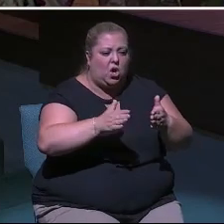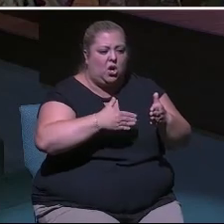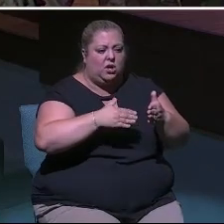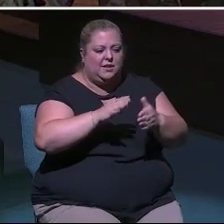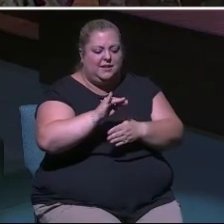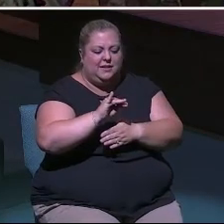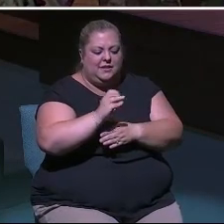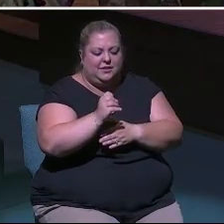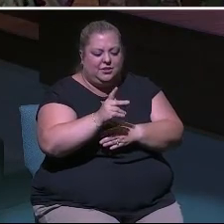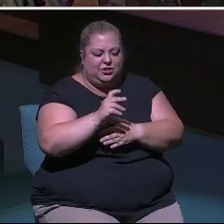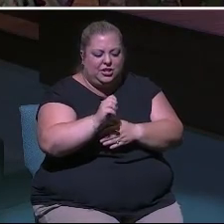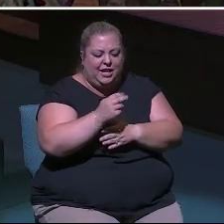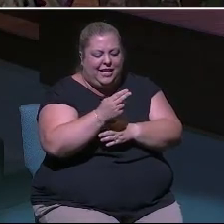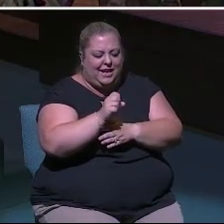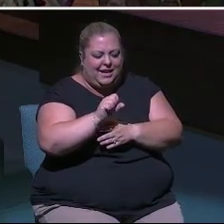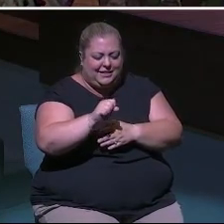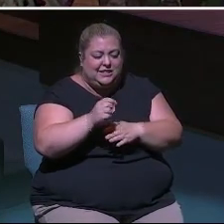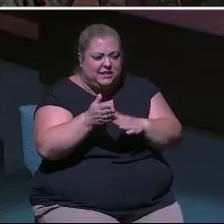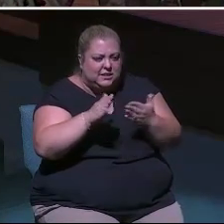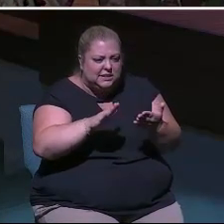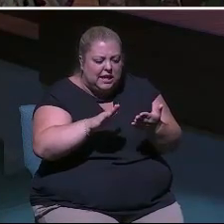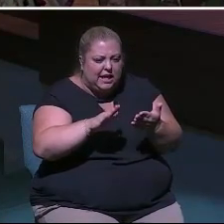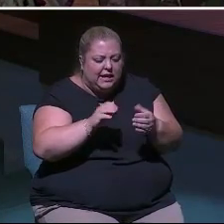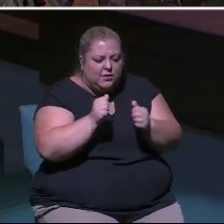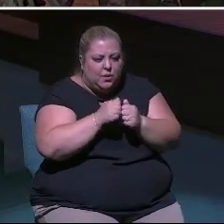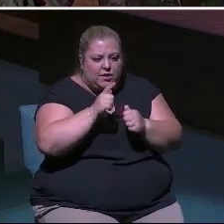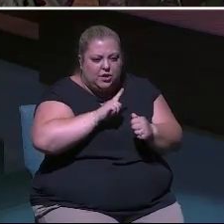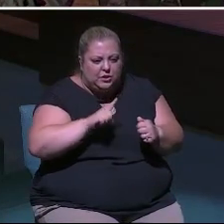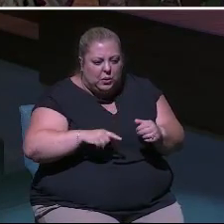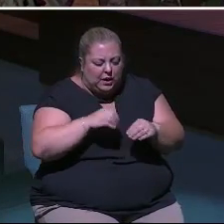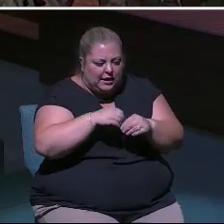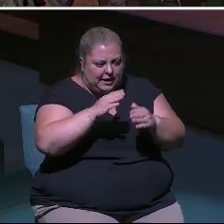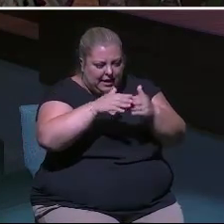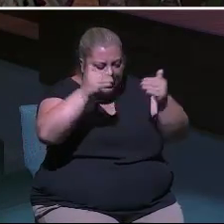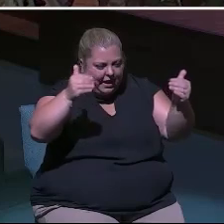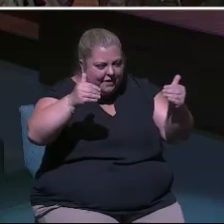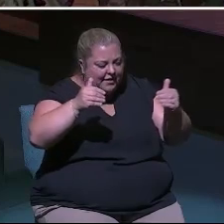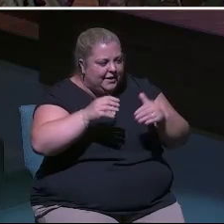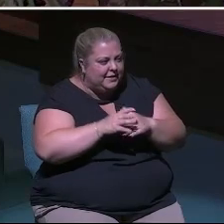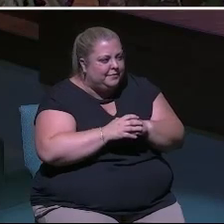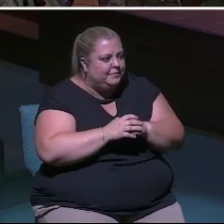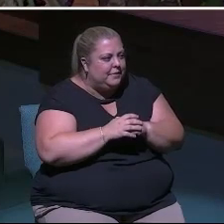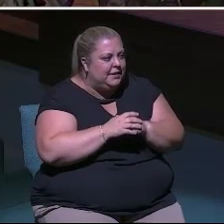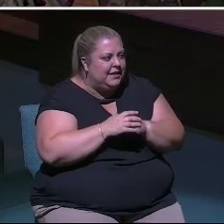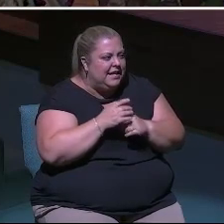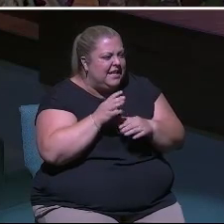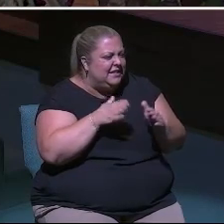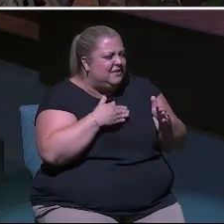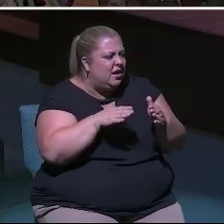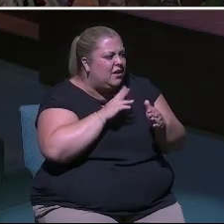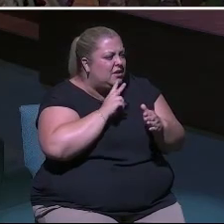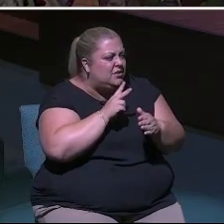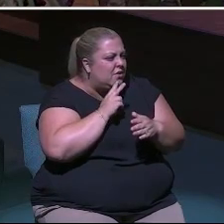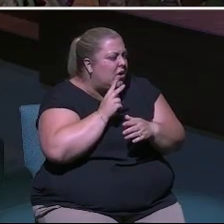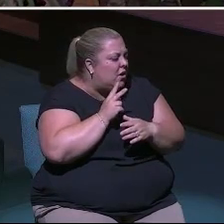dead. But he's with the Lord. He's in heaven. But he sang a song, and Susan and I were driving to Wichita, and we heard